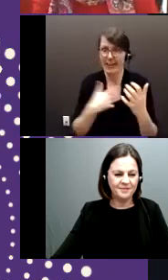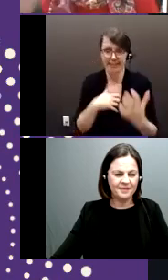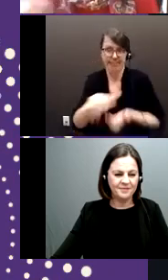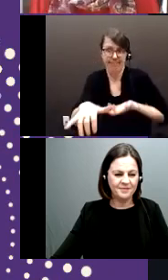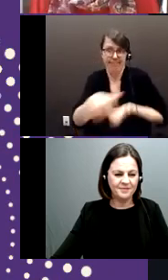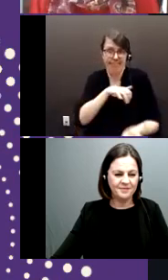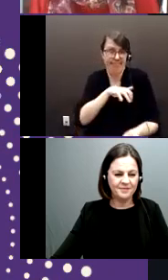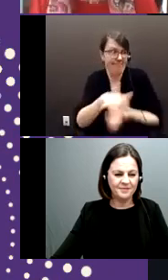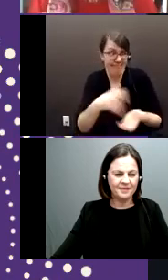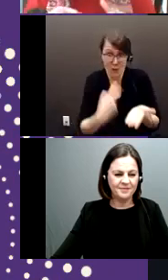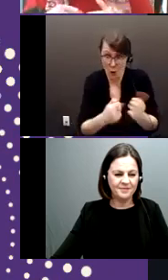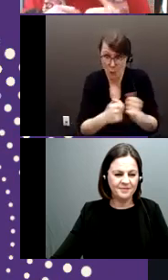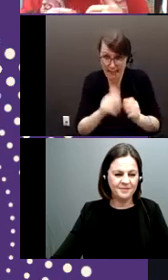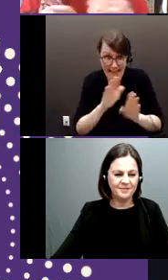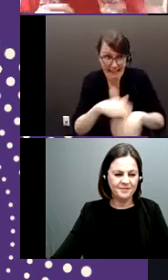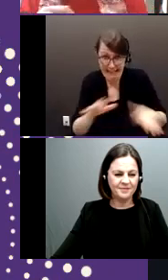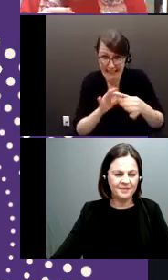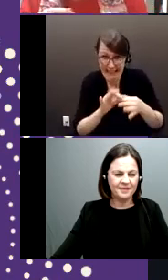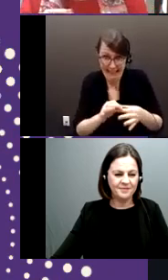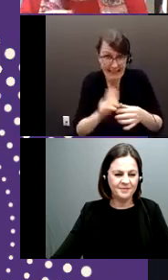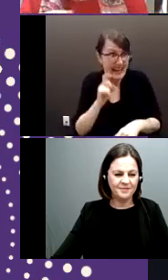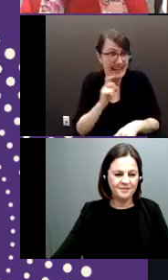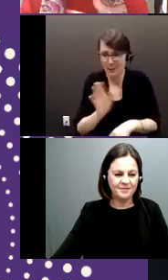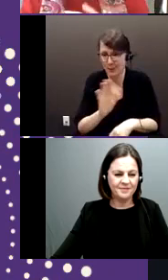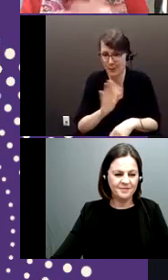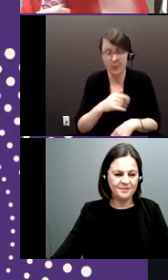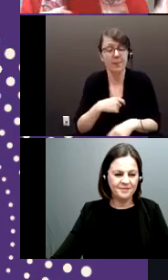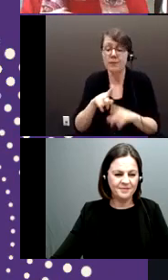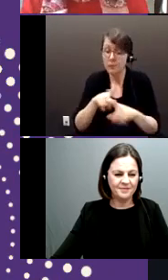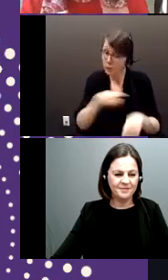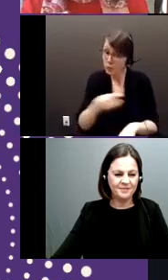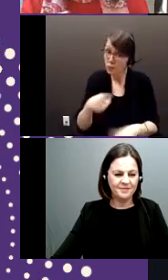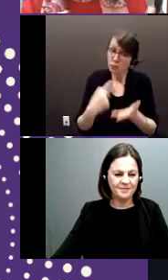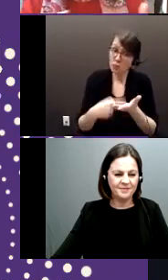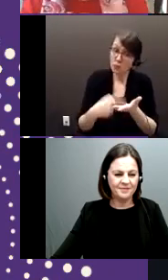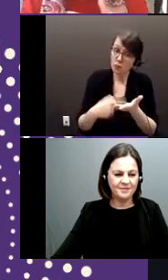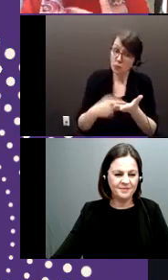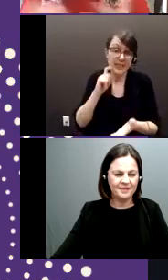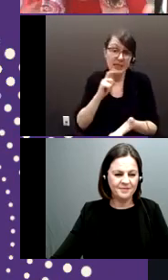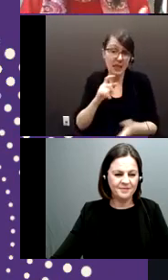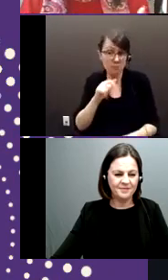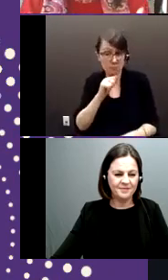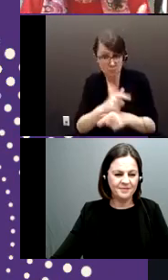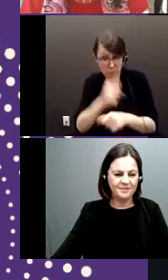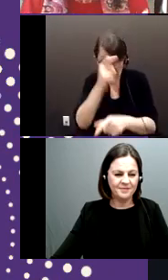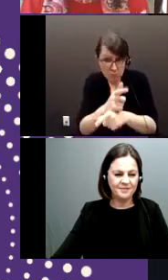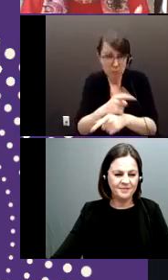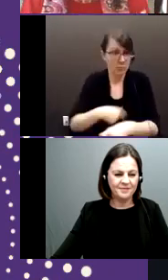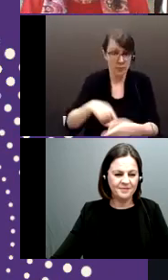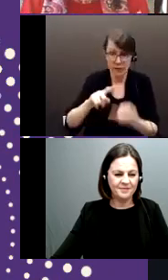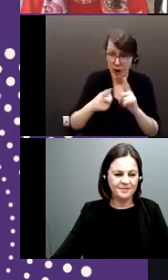to their kids. Do they talk to their siblings? Do they talk to friends? Who do they in fact have